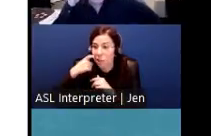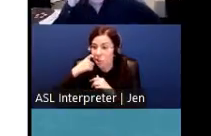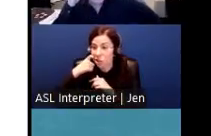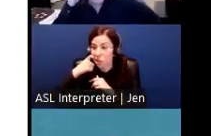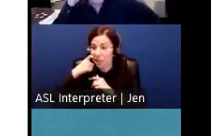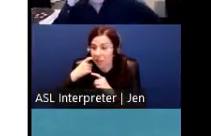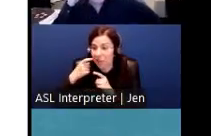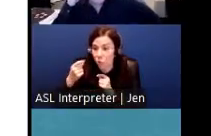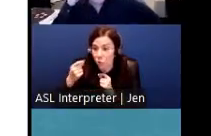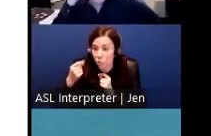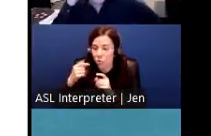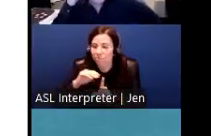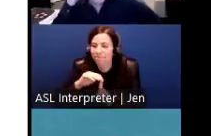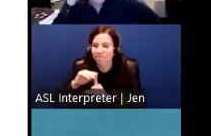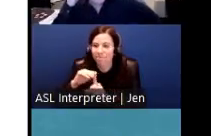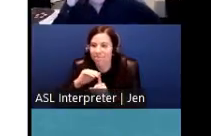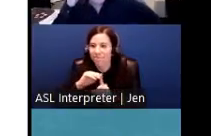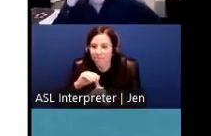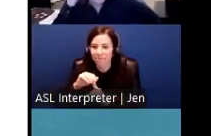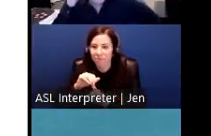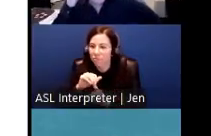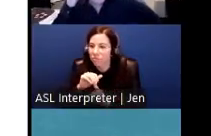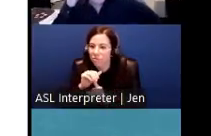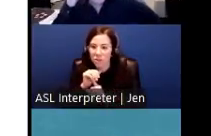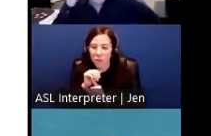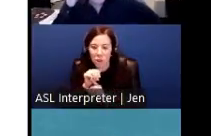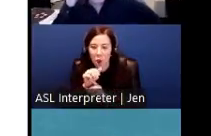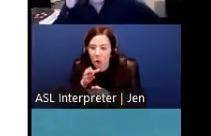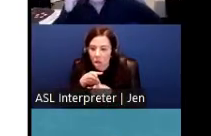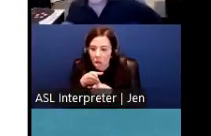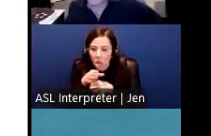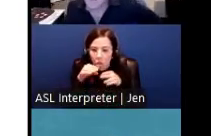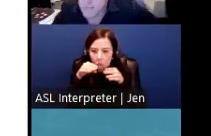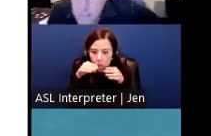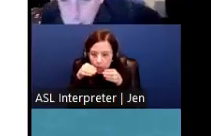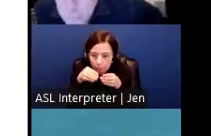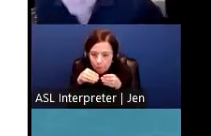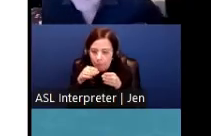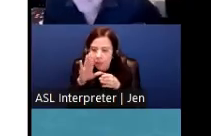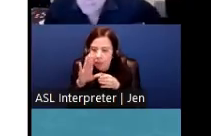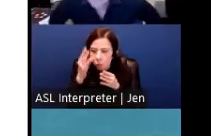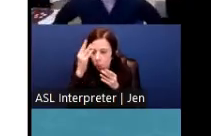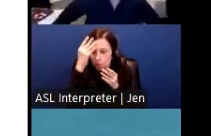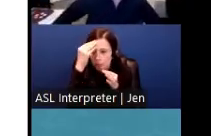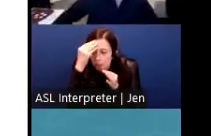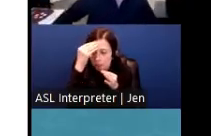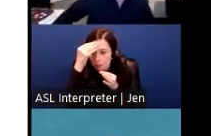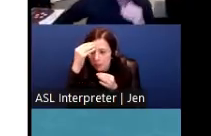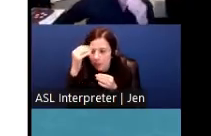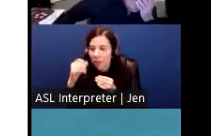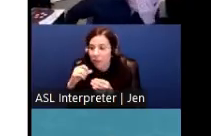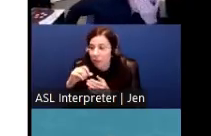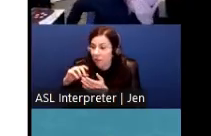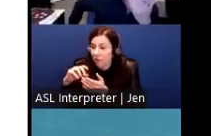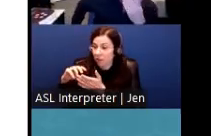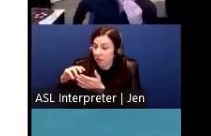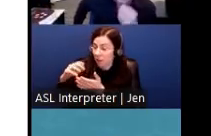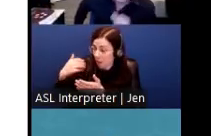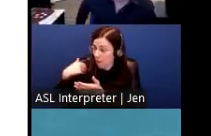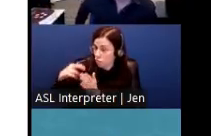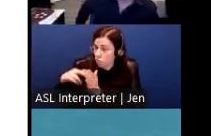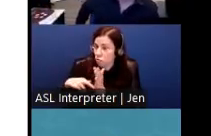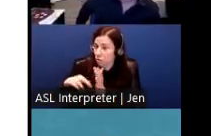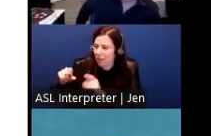us is remind us not to be narrow in our thinking, right? Just because there's a rule, that doesn't mean that is the whole discussion. So as